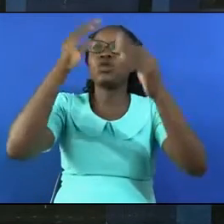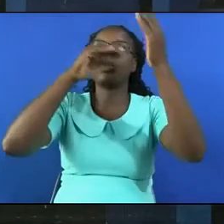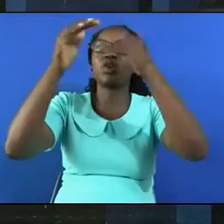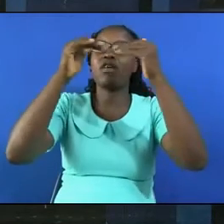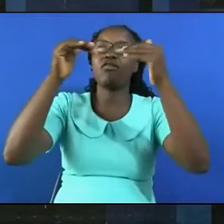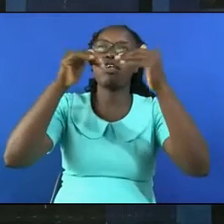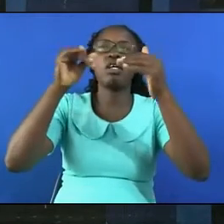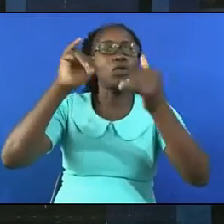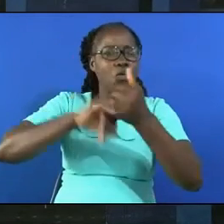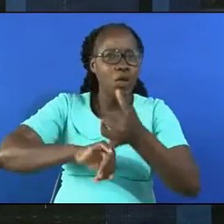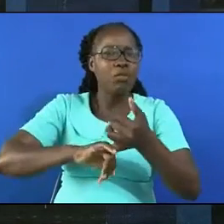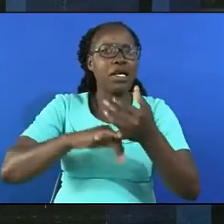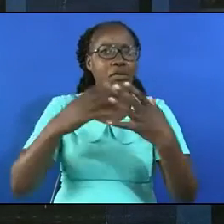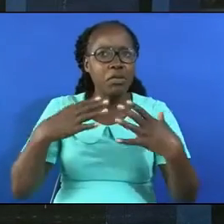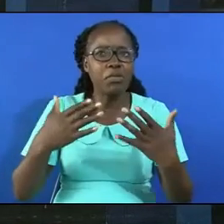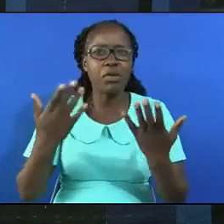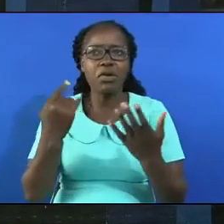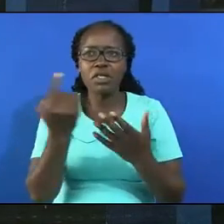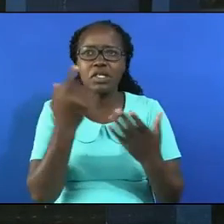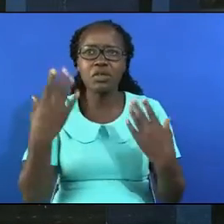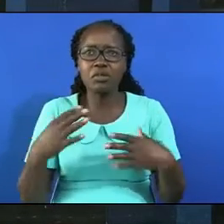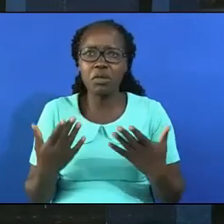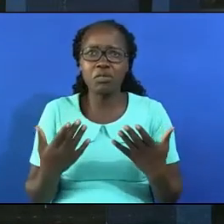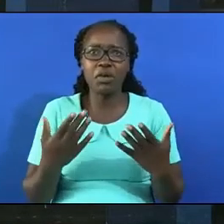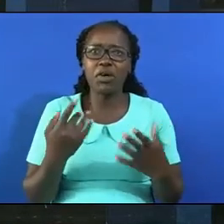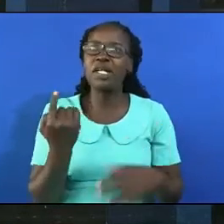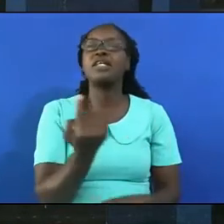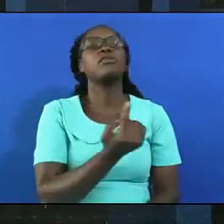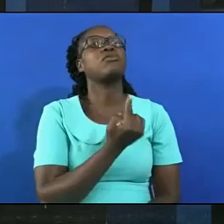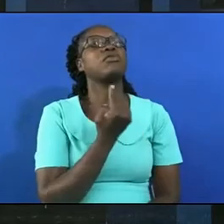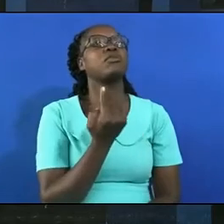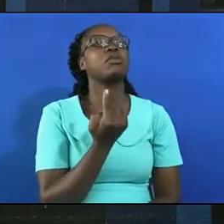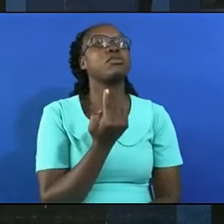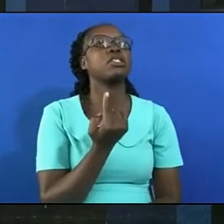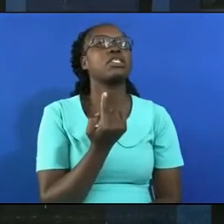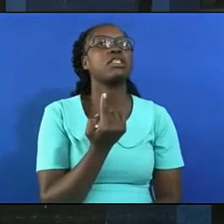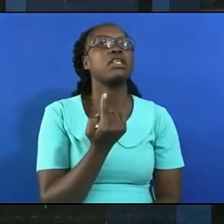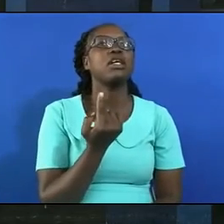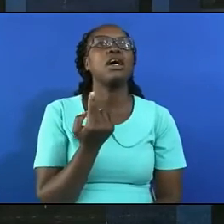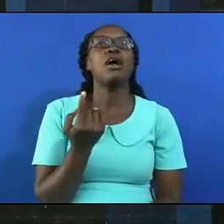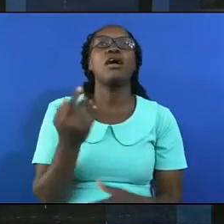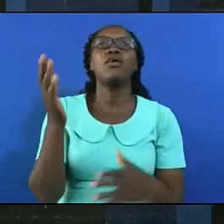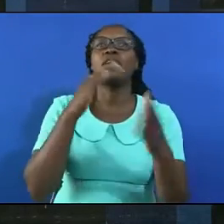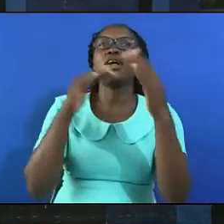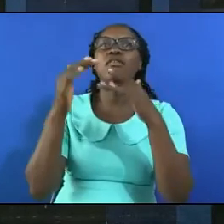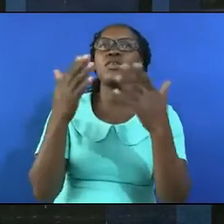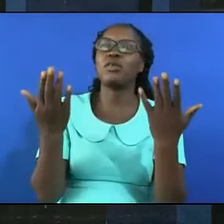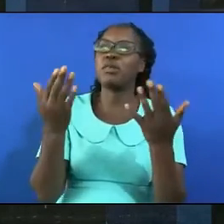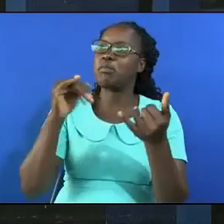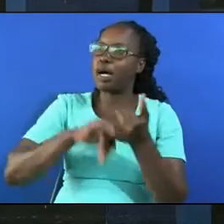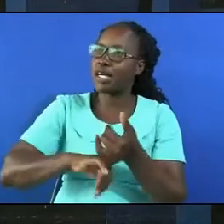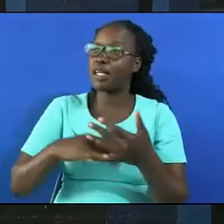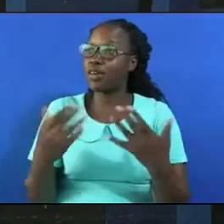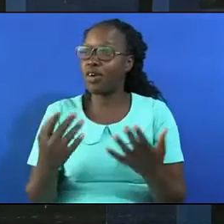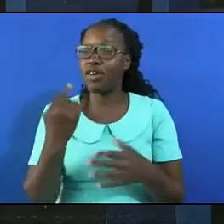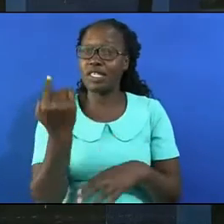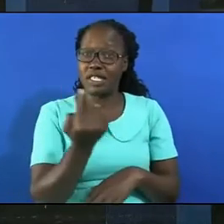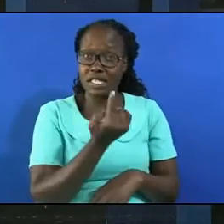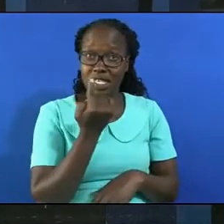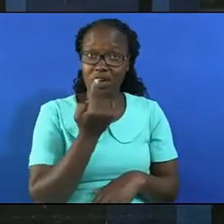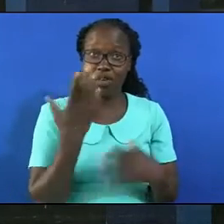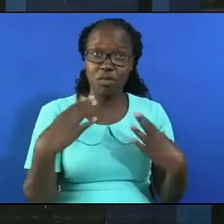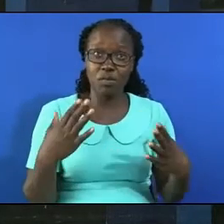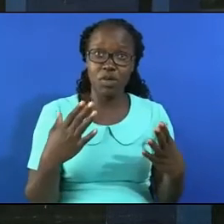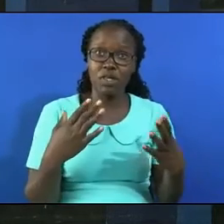will we be married people or single people? I can't hear you. When we get to heaven, will we be married people